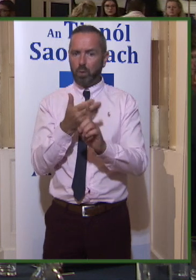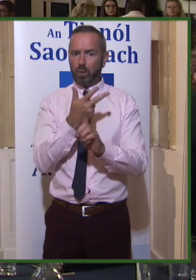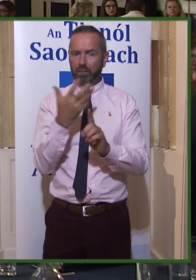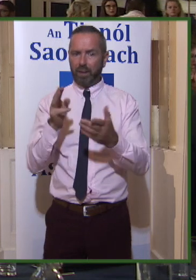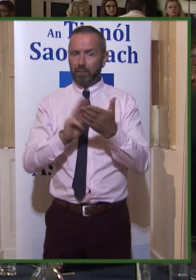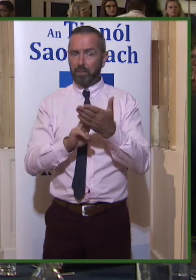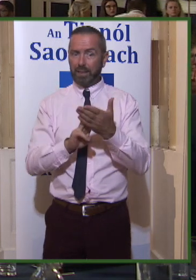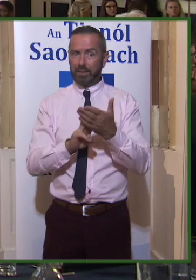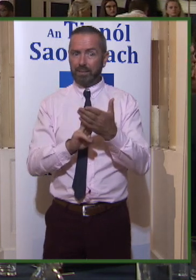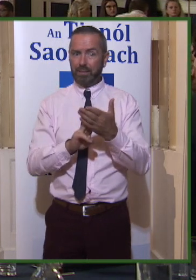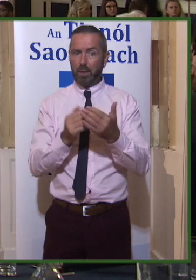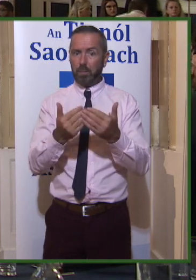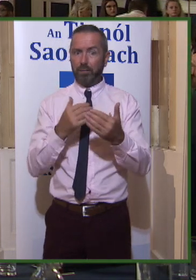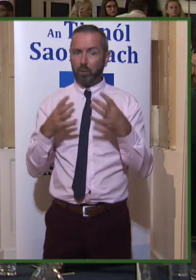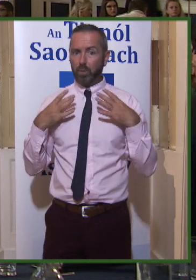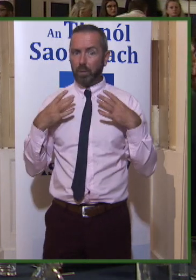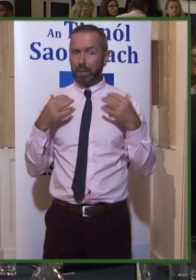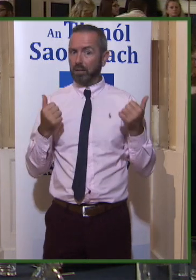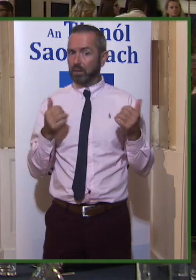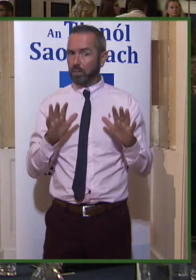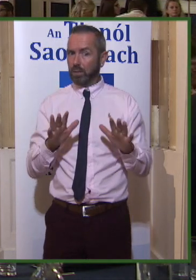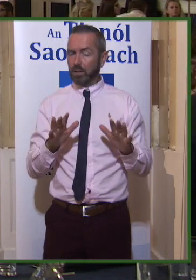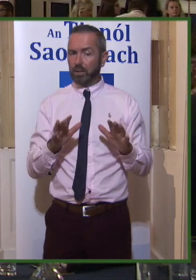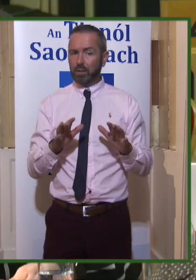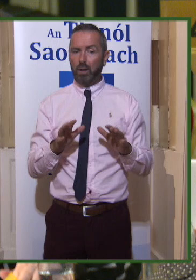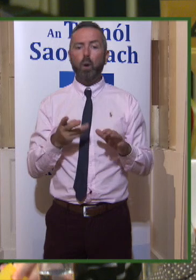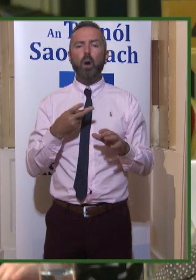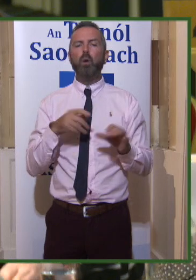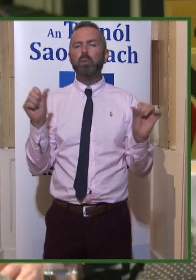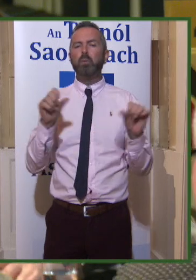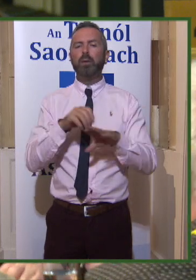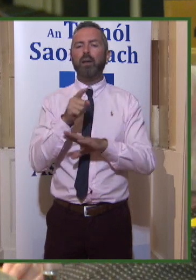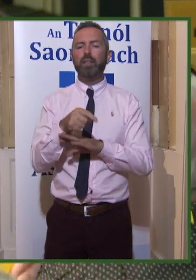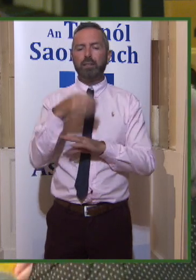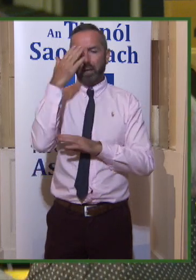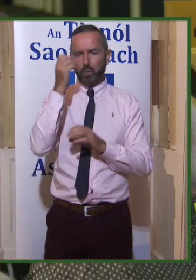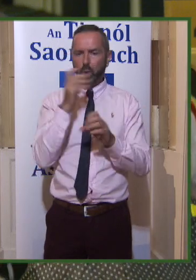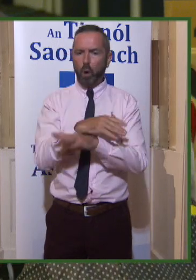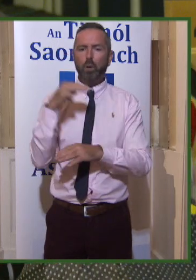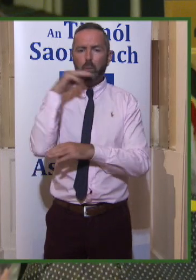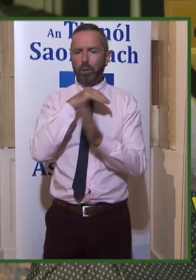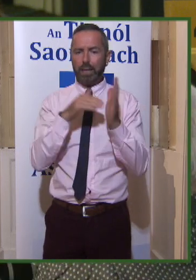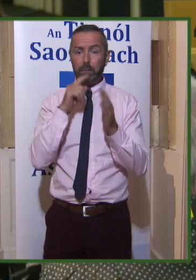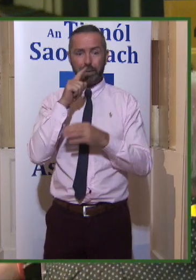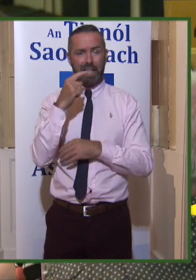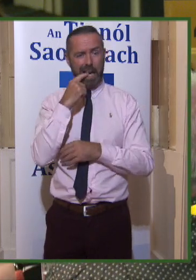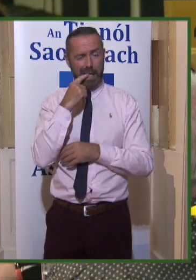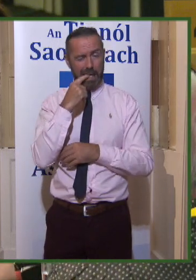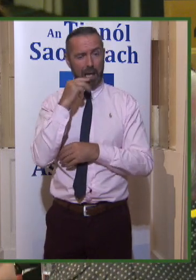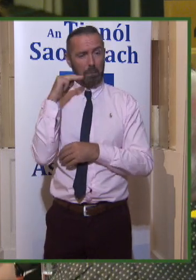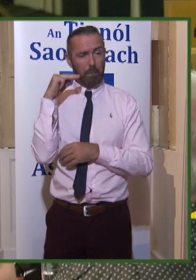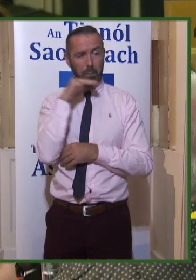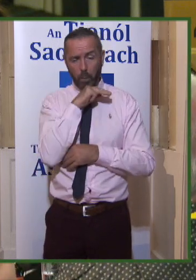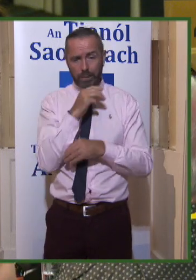35 minutes before we break. Thank you very much, John. I'll be very brief on this. I think this is, I know it's all important, but this is extremely a very, very important